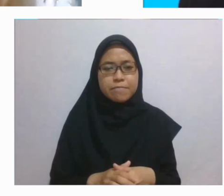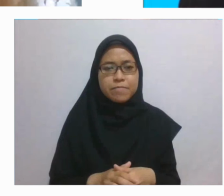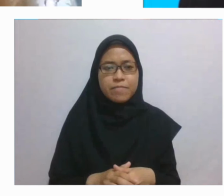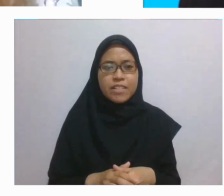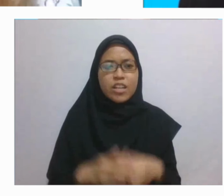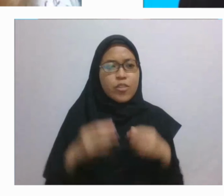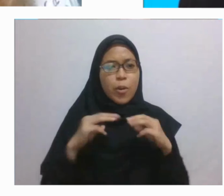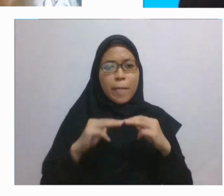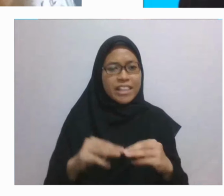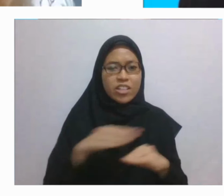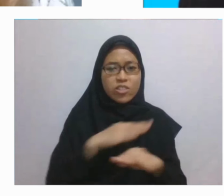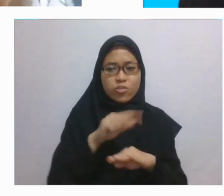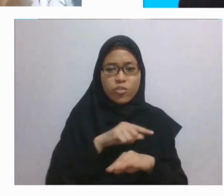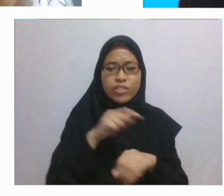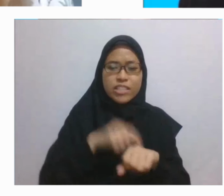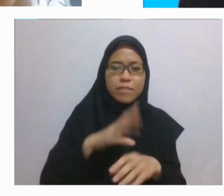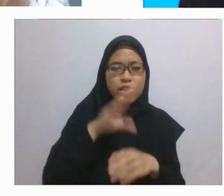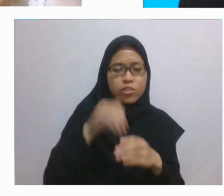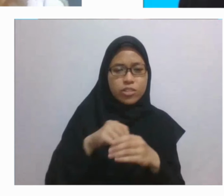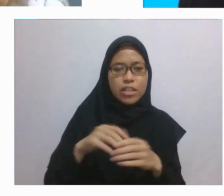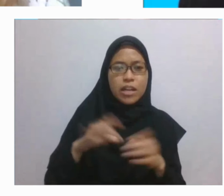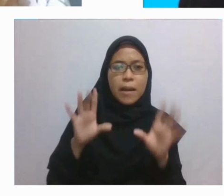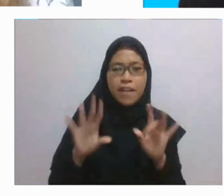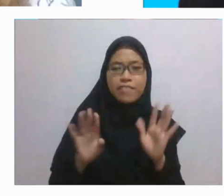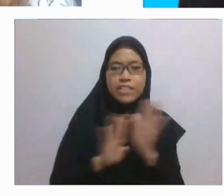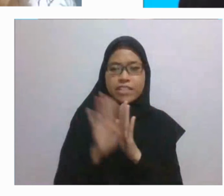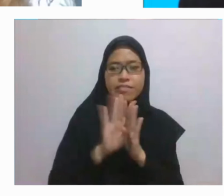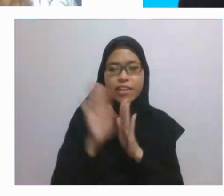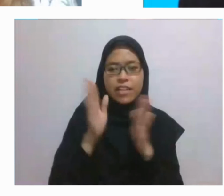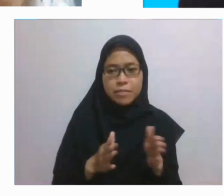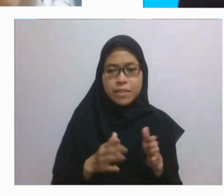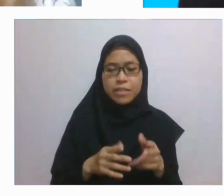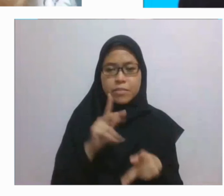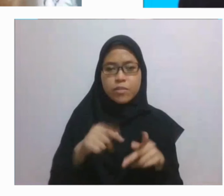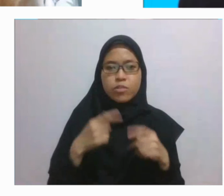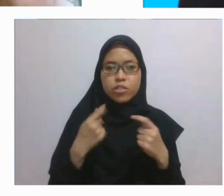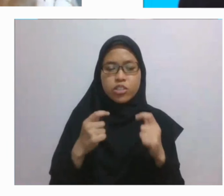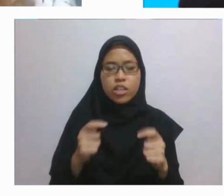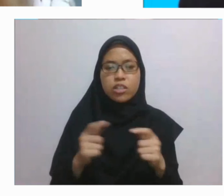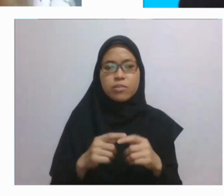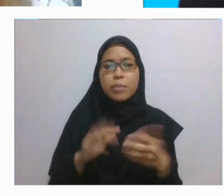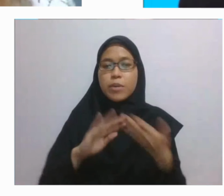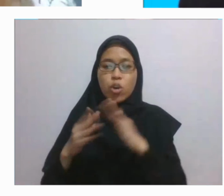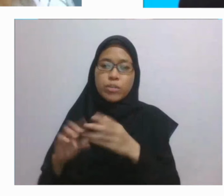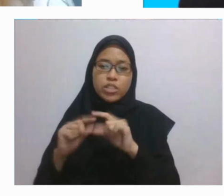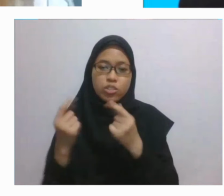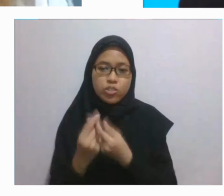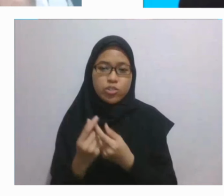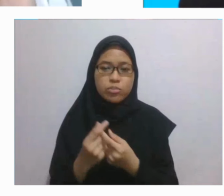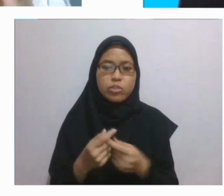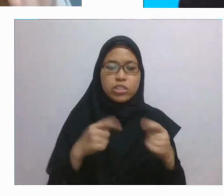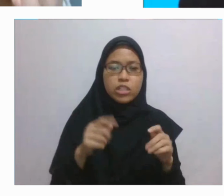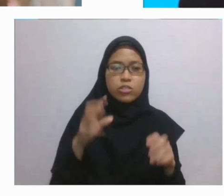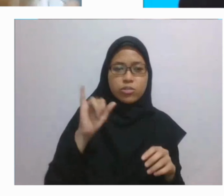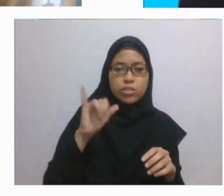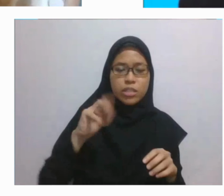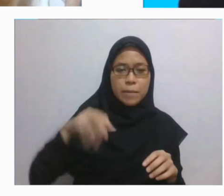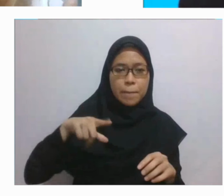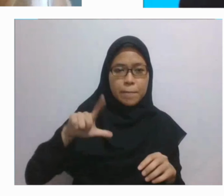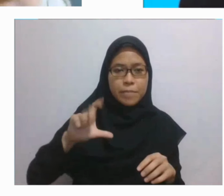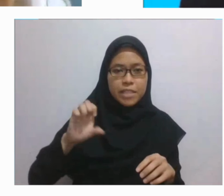time, including private developers, those who are trying to, community groups, anybody who's trying to implement them, to actually